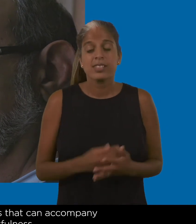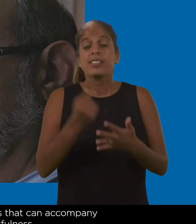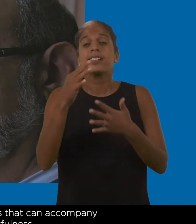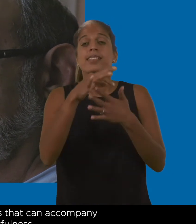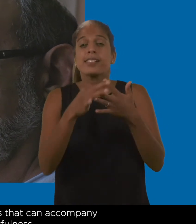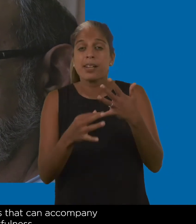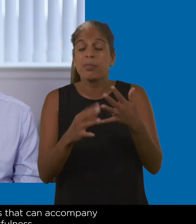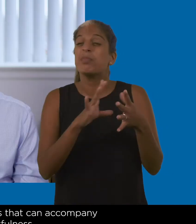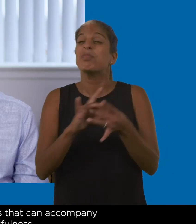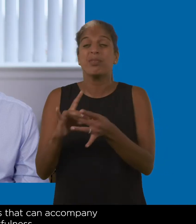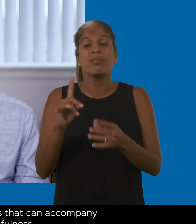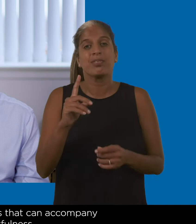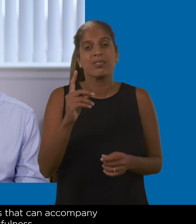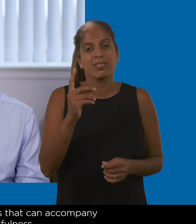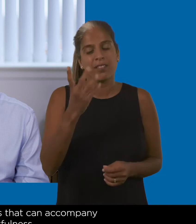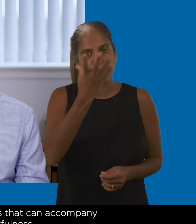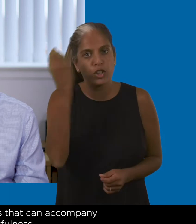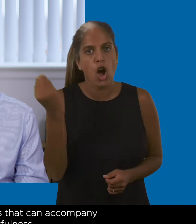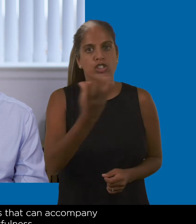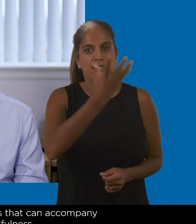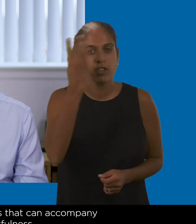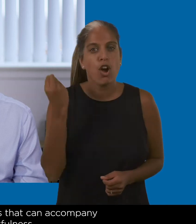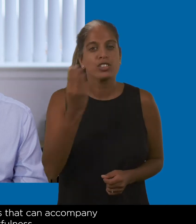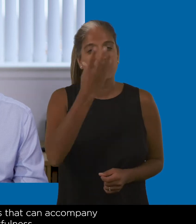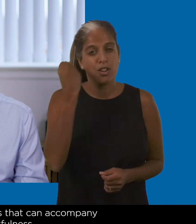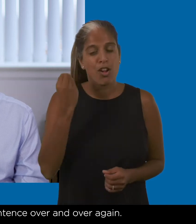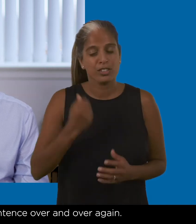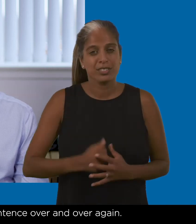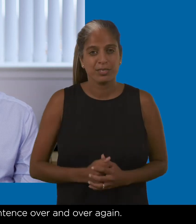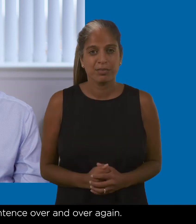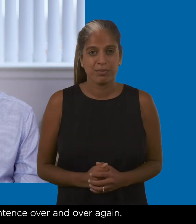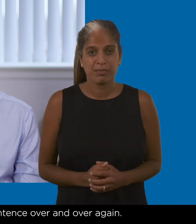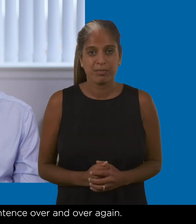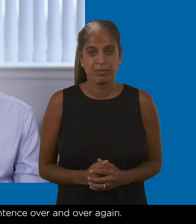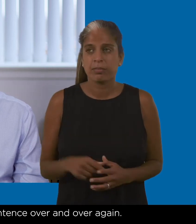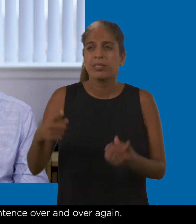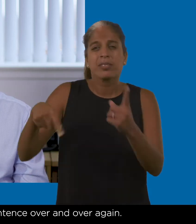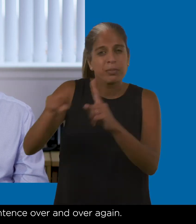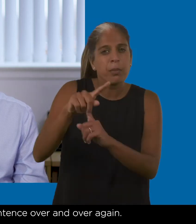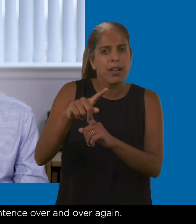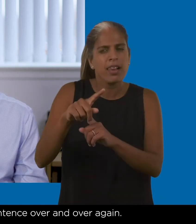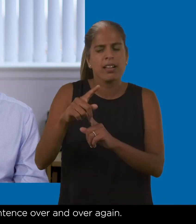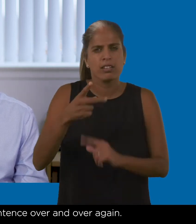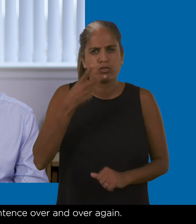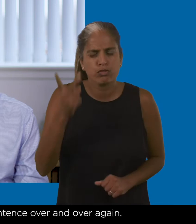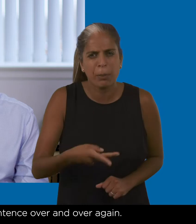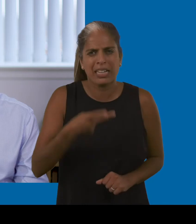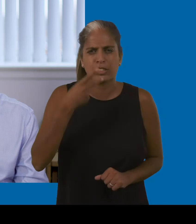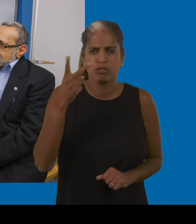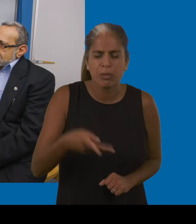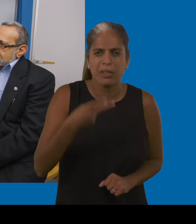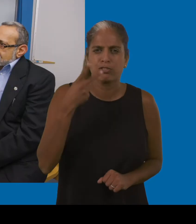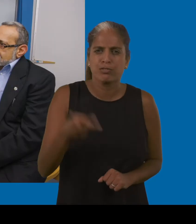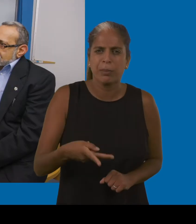Some of the signs and symptoms that can accompany dementia are forgetfulness. So people tend to repeat the same sentence over and over again.